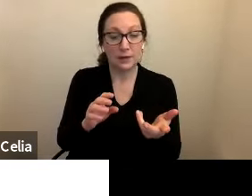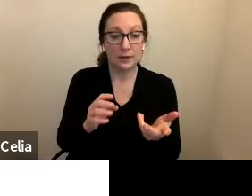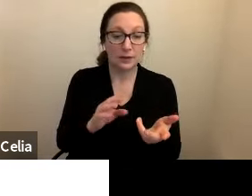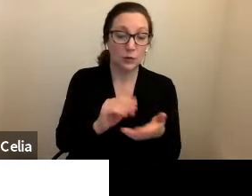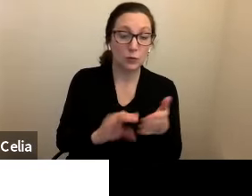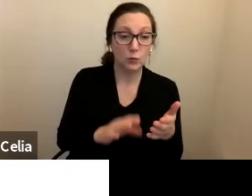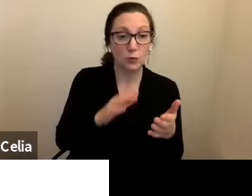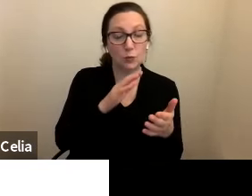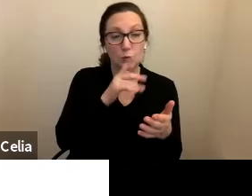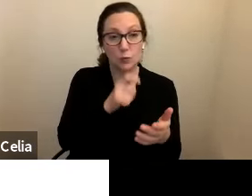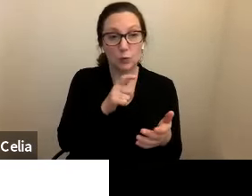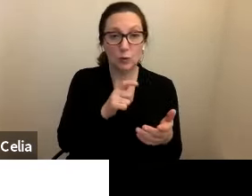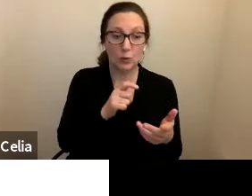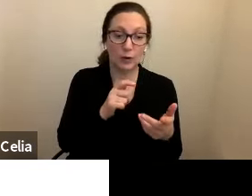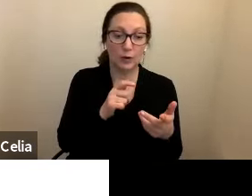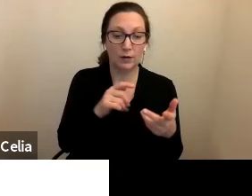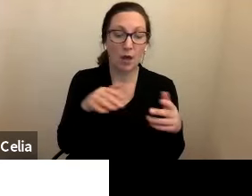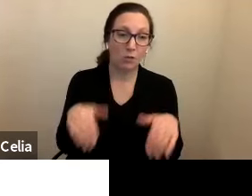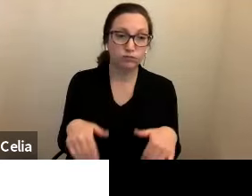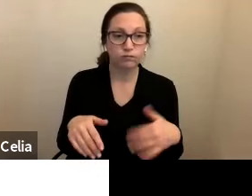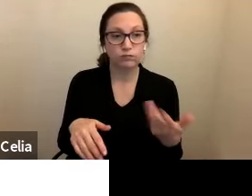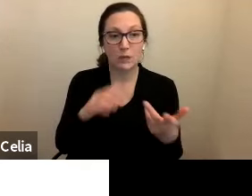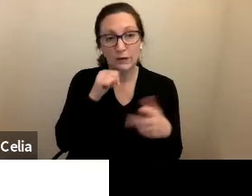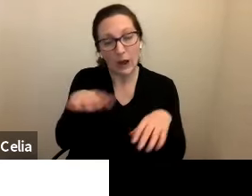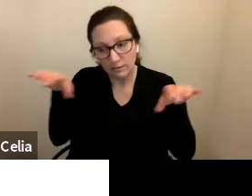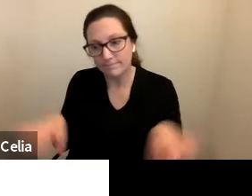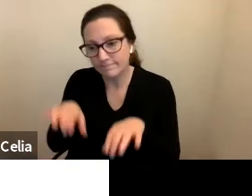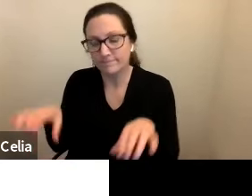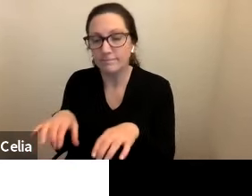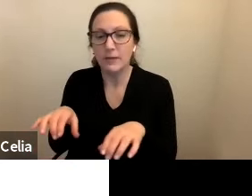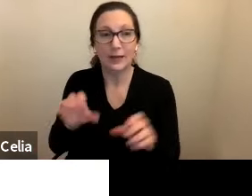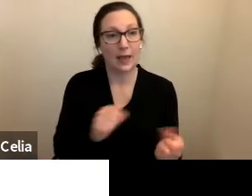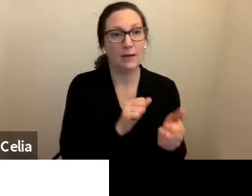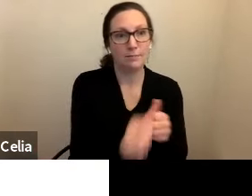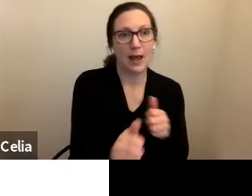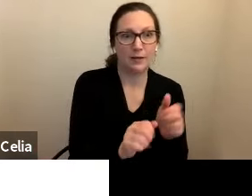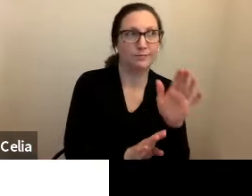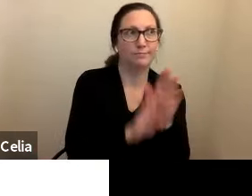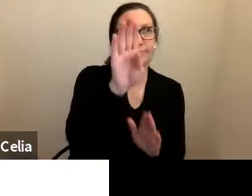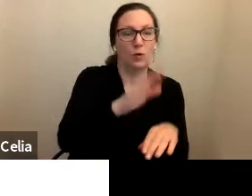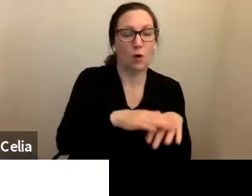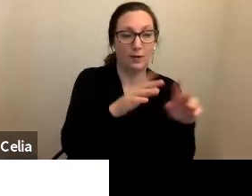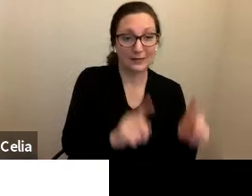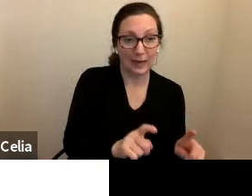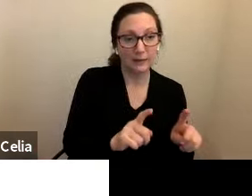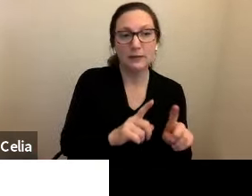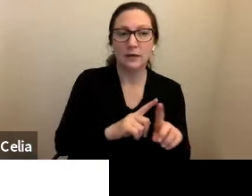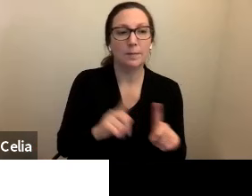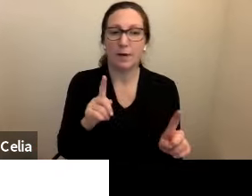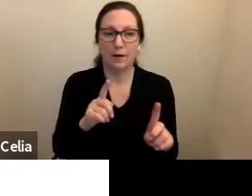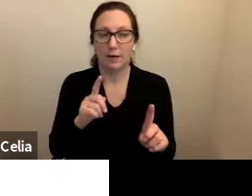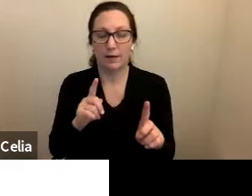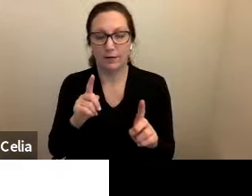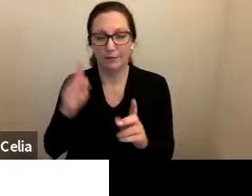effort can do well on a test, a one-time test, and not necessarily do